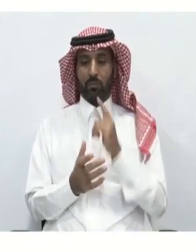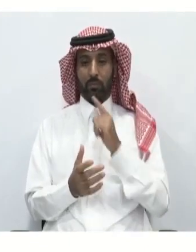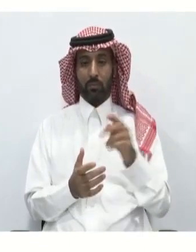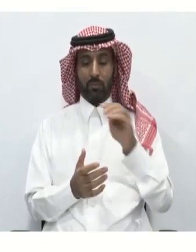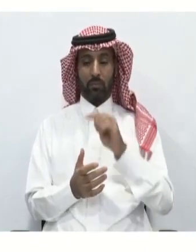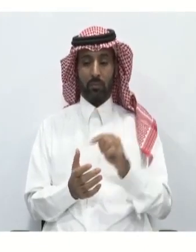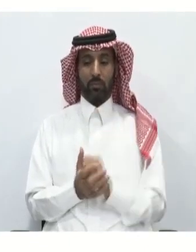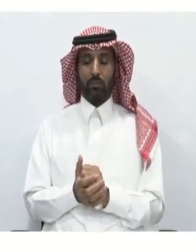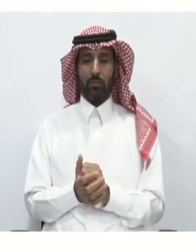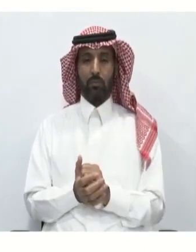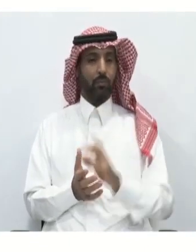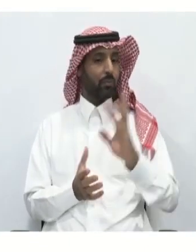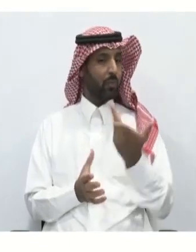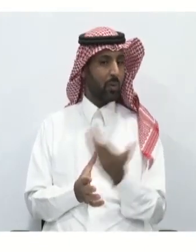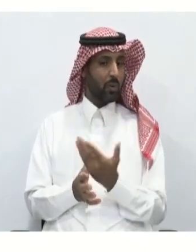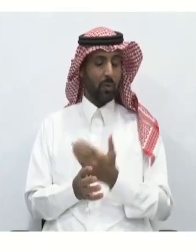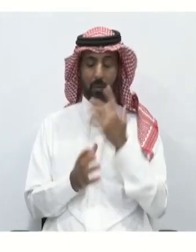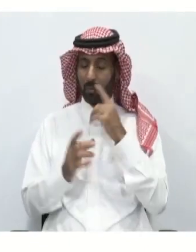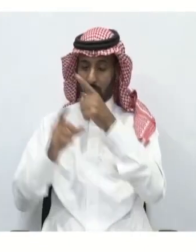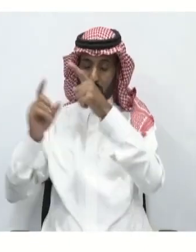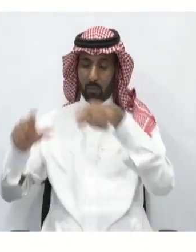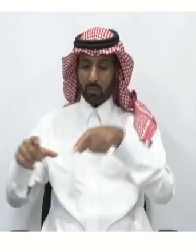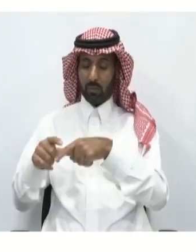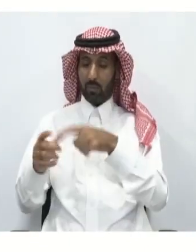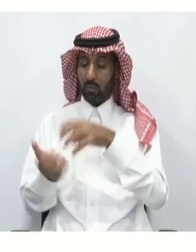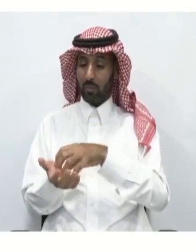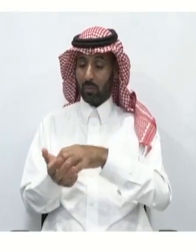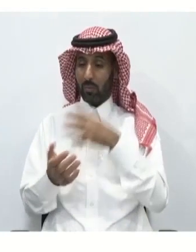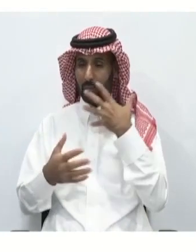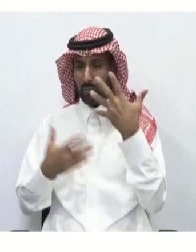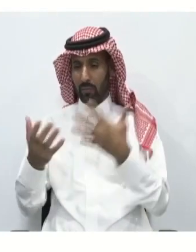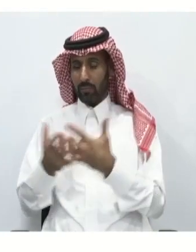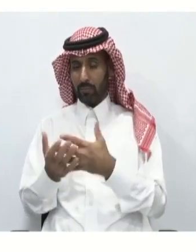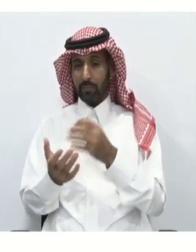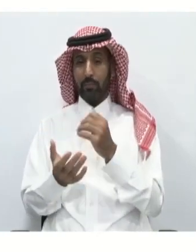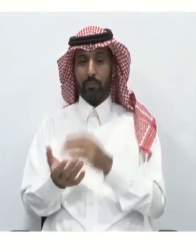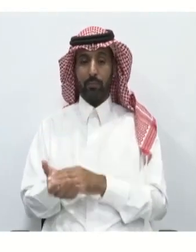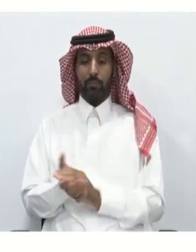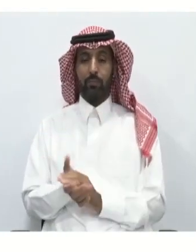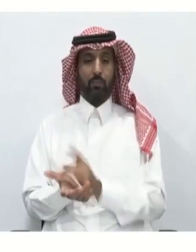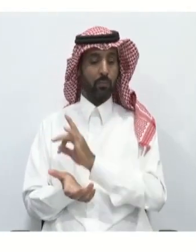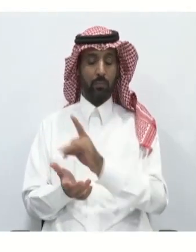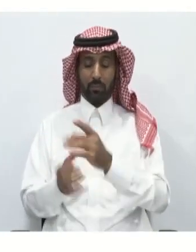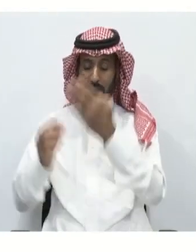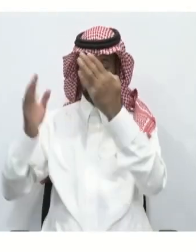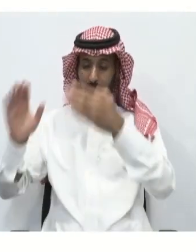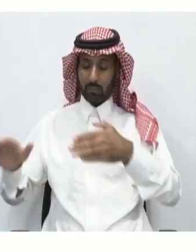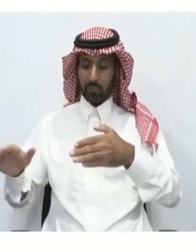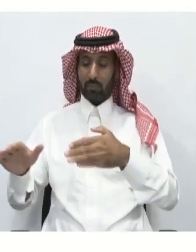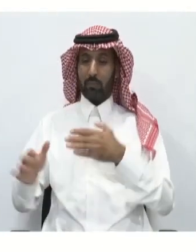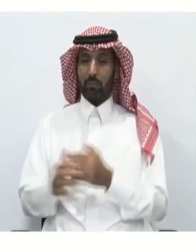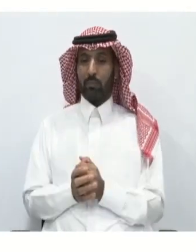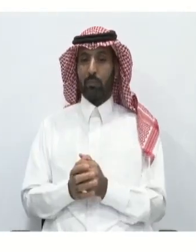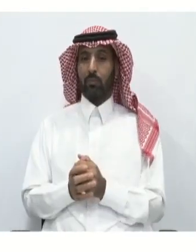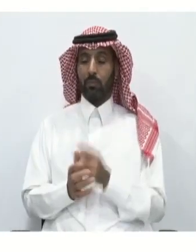these questions. Why don't the tents disturb the local ecosystem? Why don't the tents